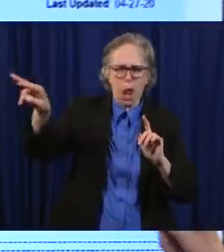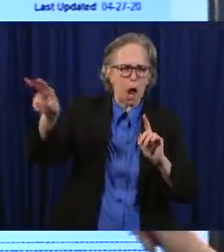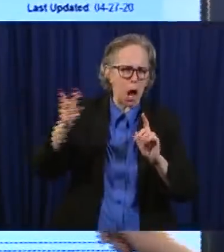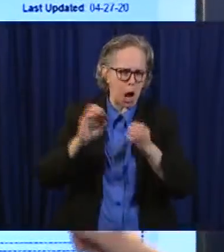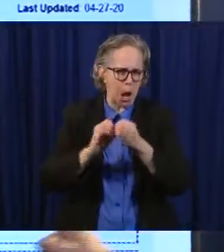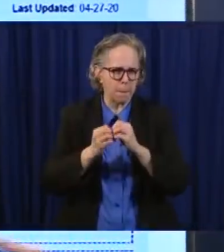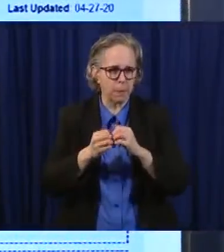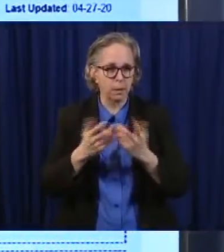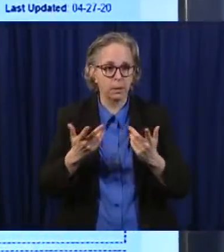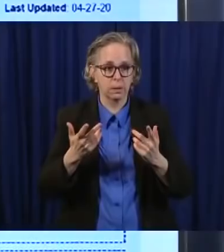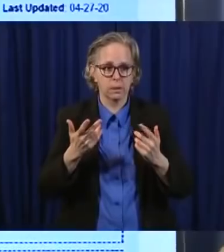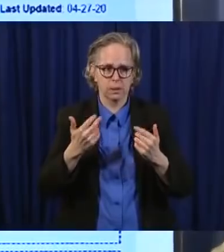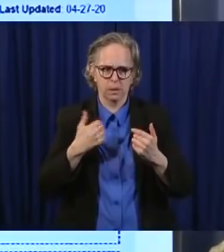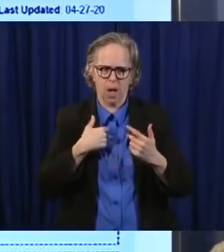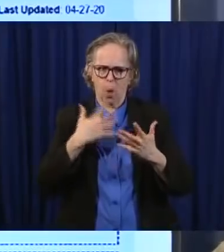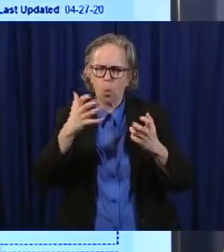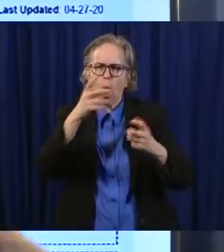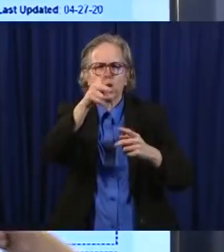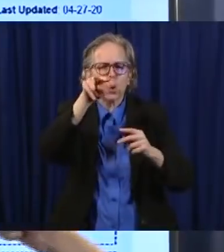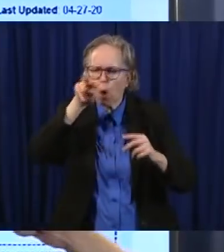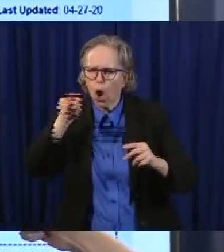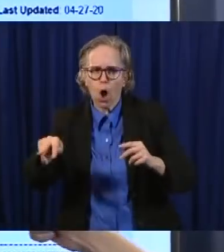is over here to this side.